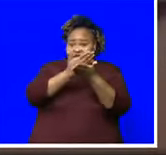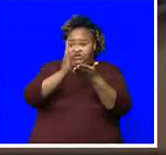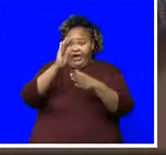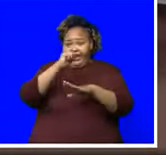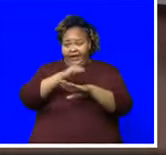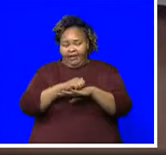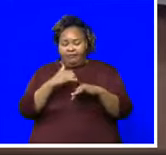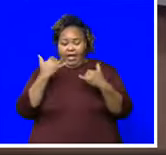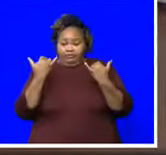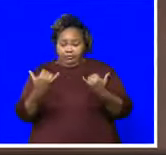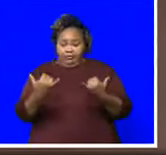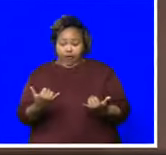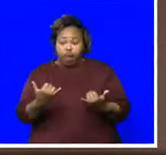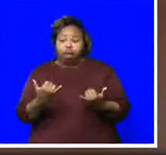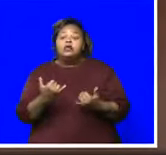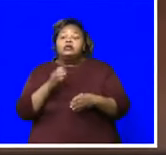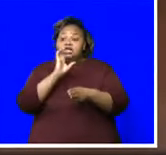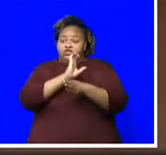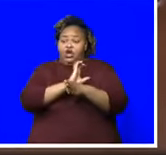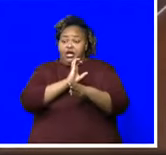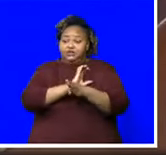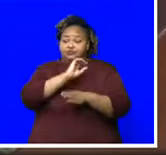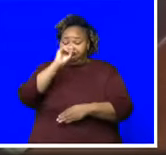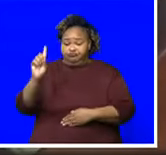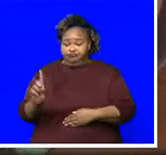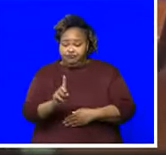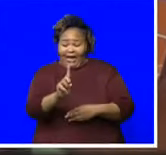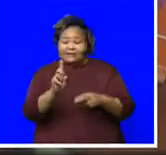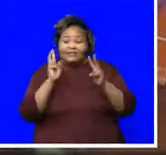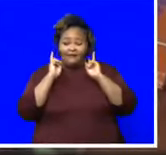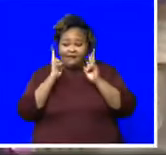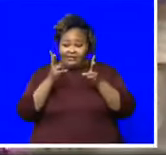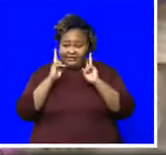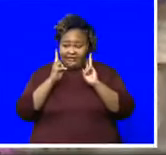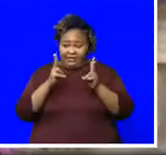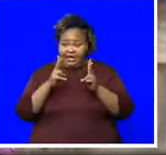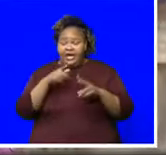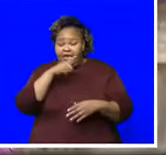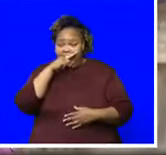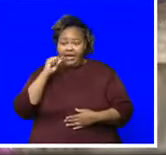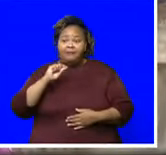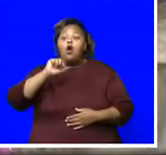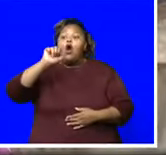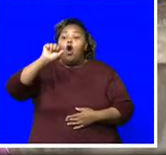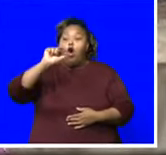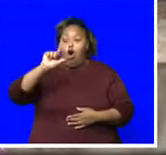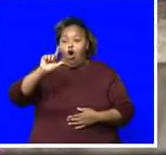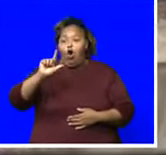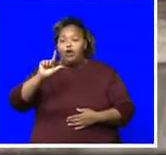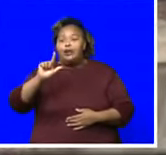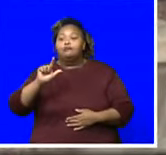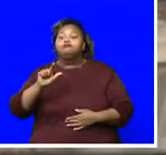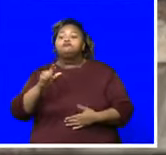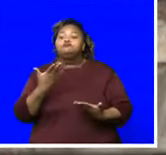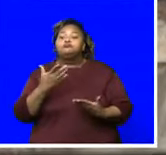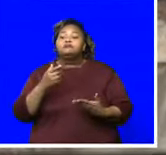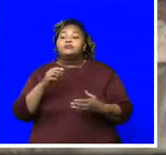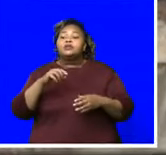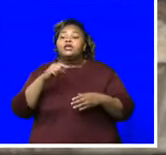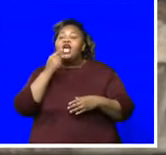Old Stone Church Museum etivakashi tefu ke tayithokotela lona nje lo museum we Old Stone